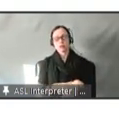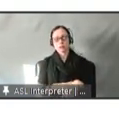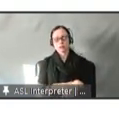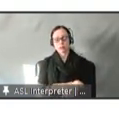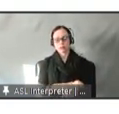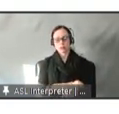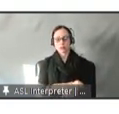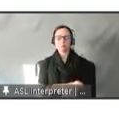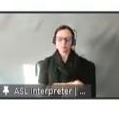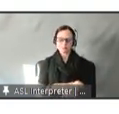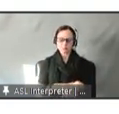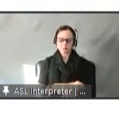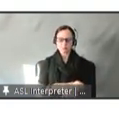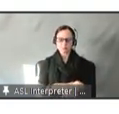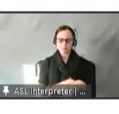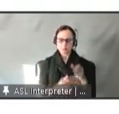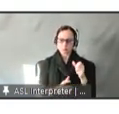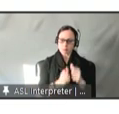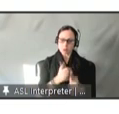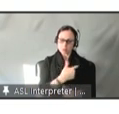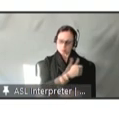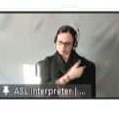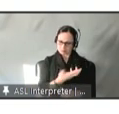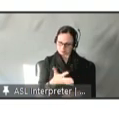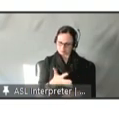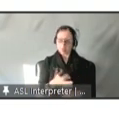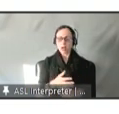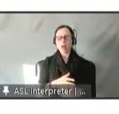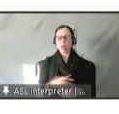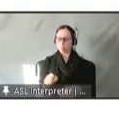selectively vaccinated express with regard to